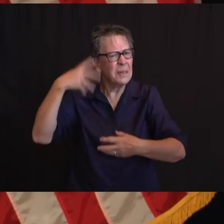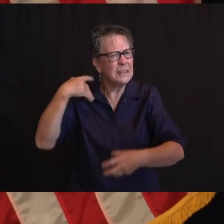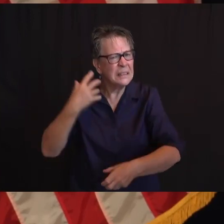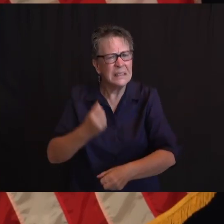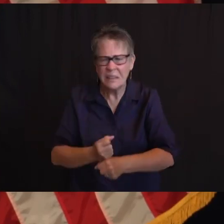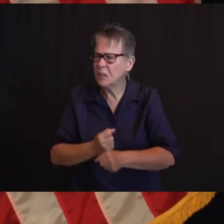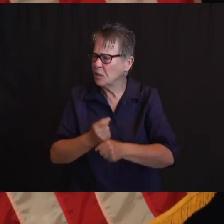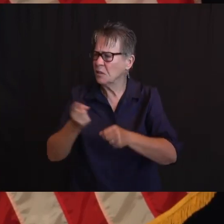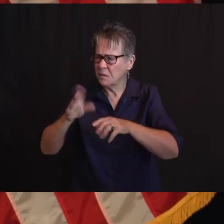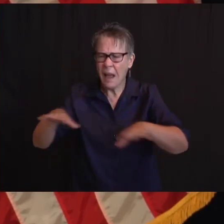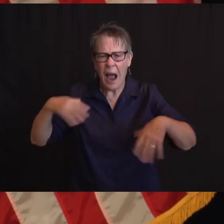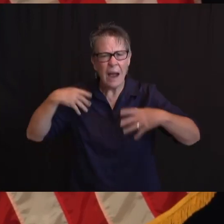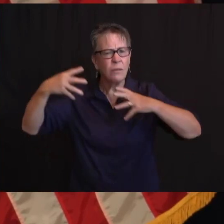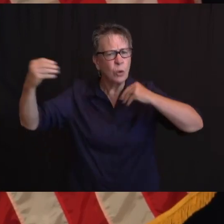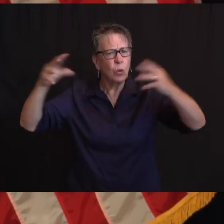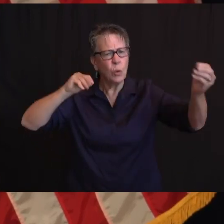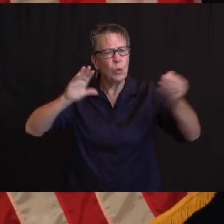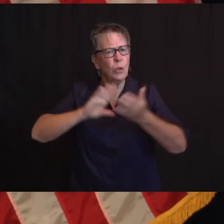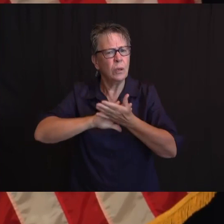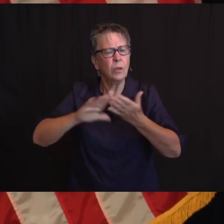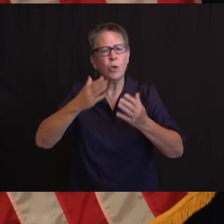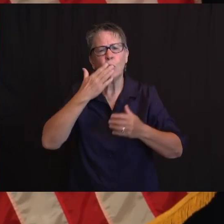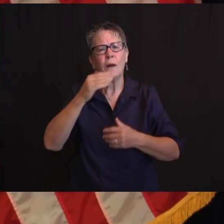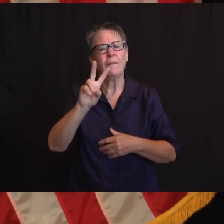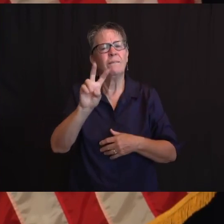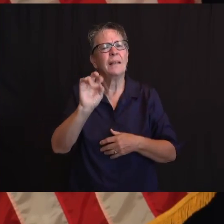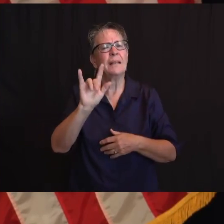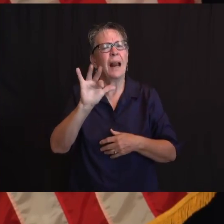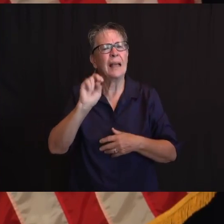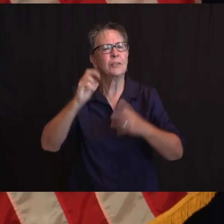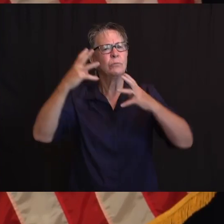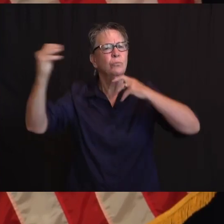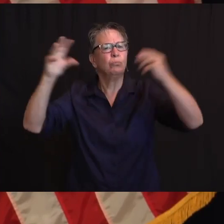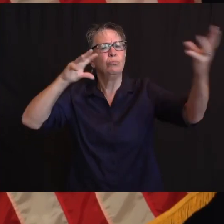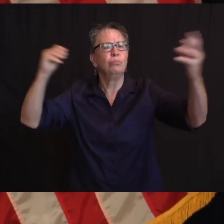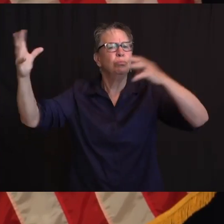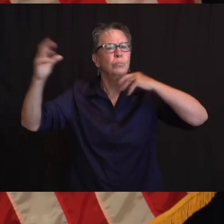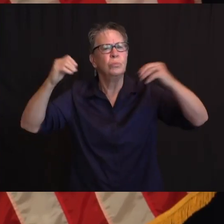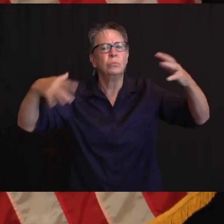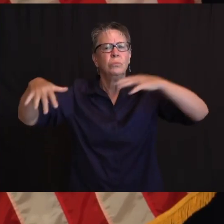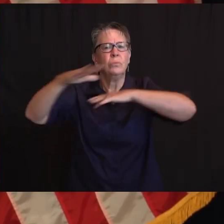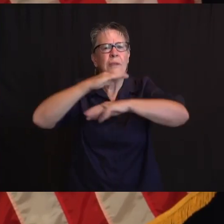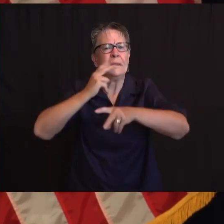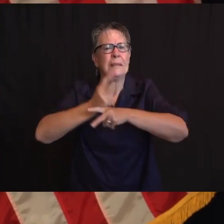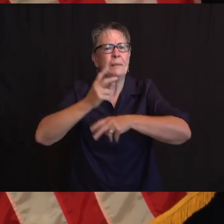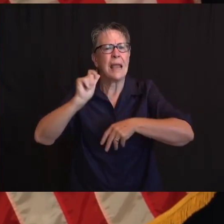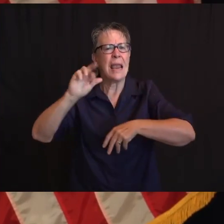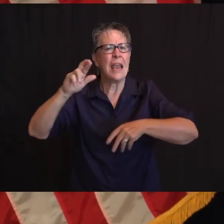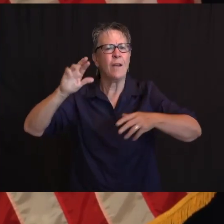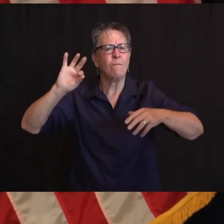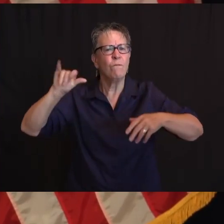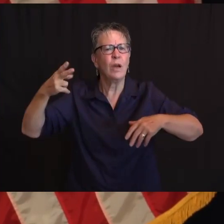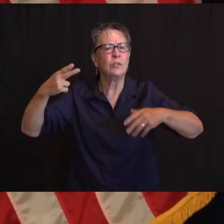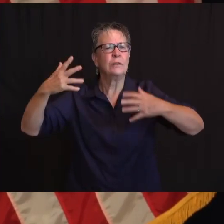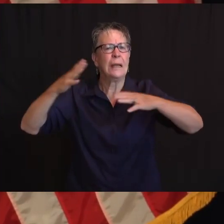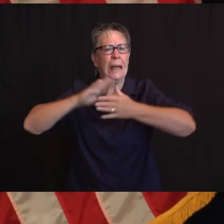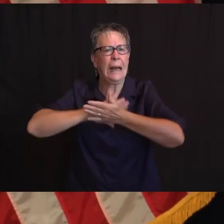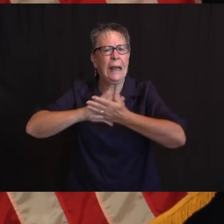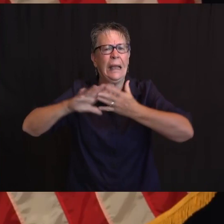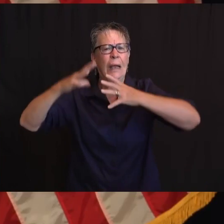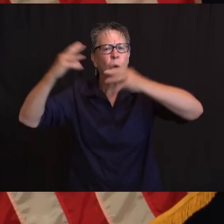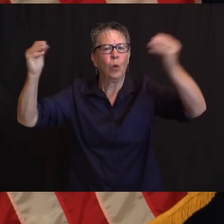because, it's a balance of what school districts can accomplish with, with regard to